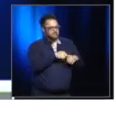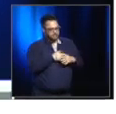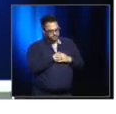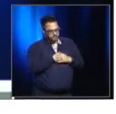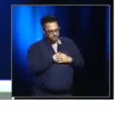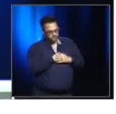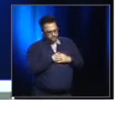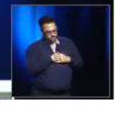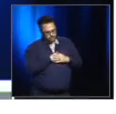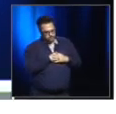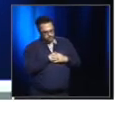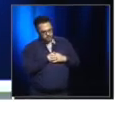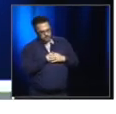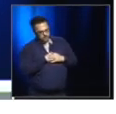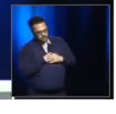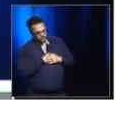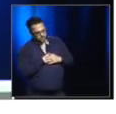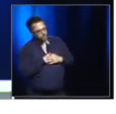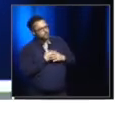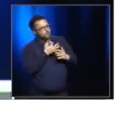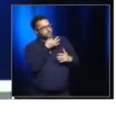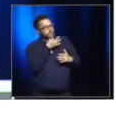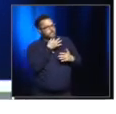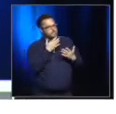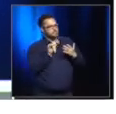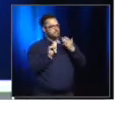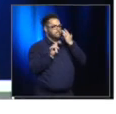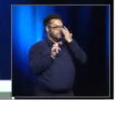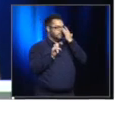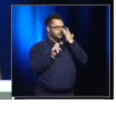We then wanted to see how this might fit into